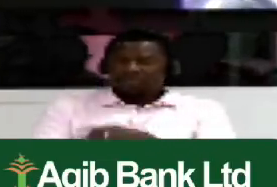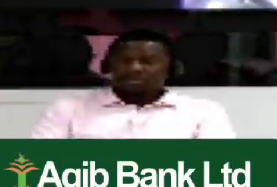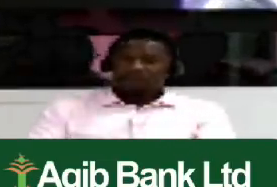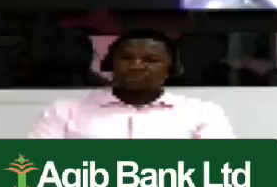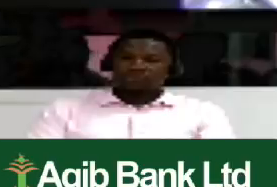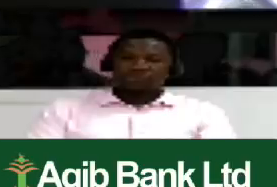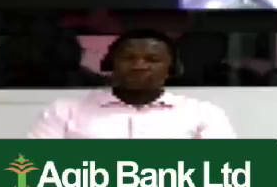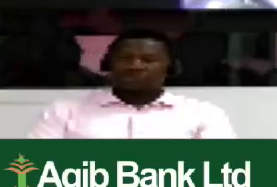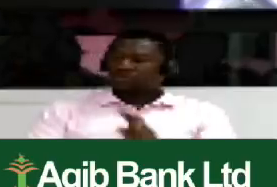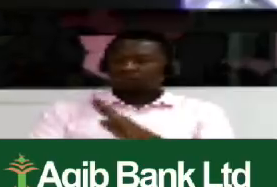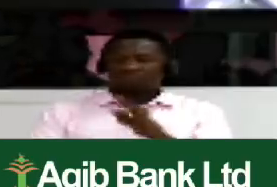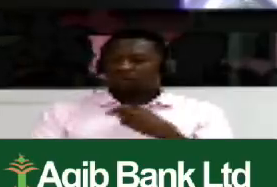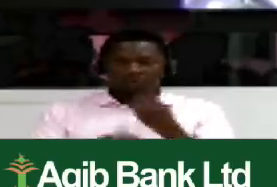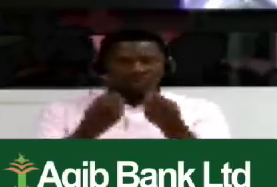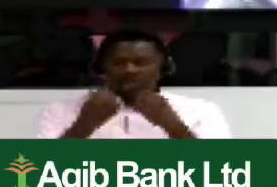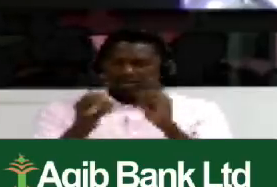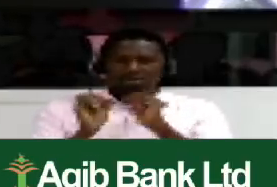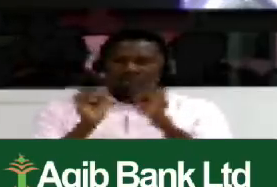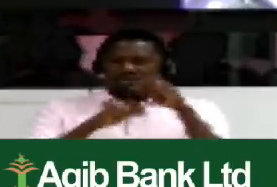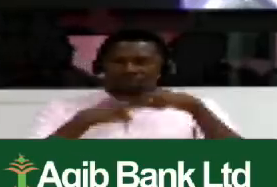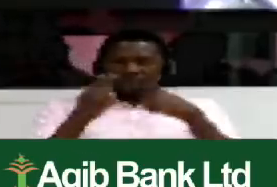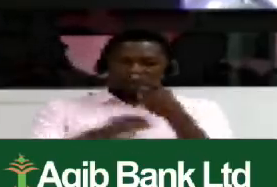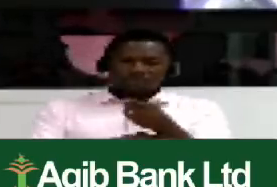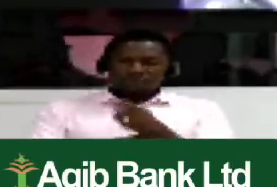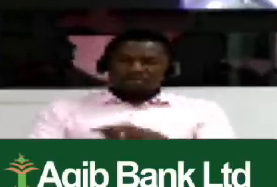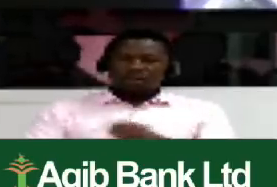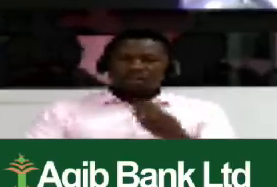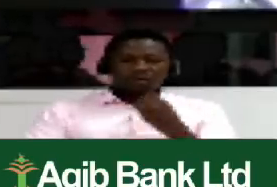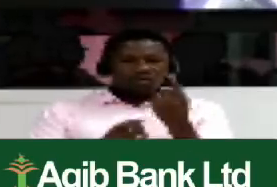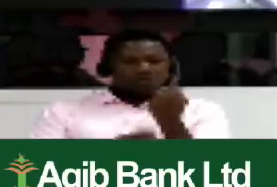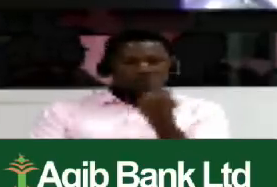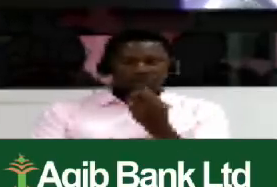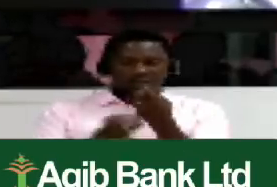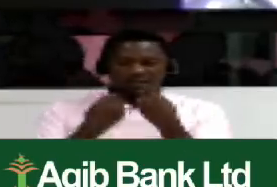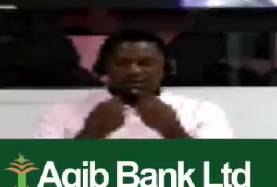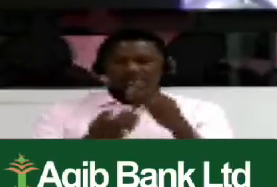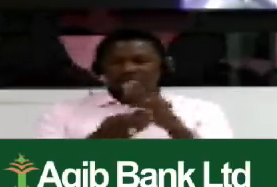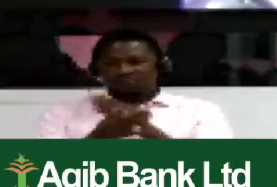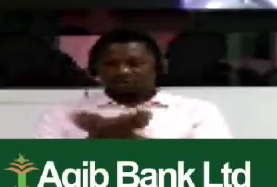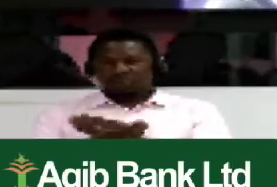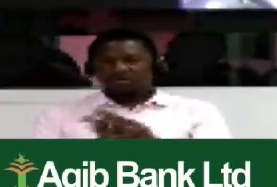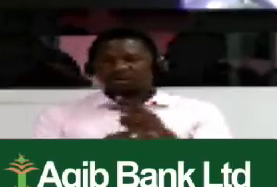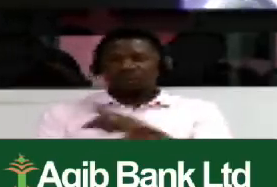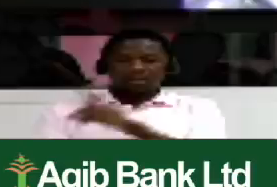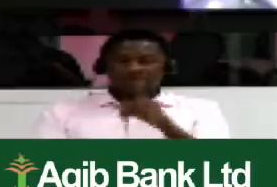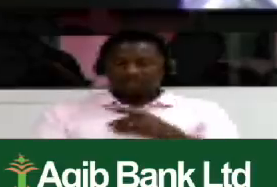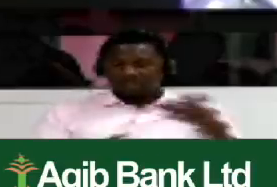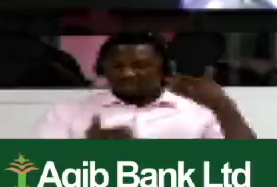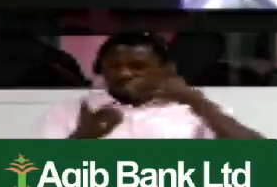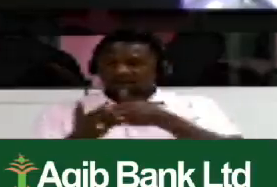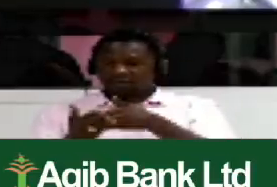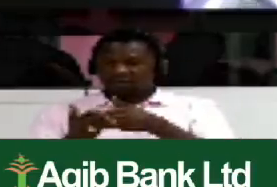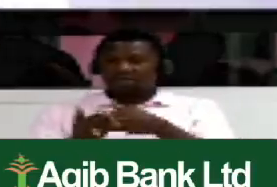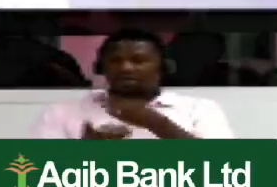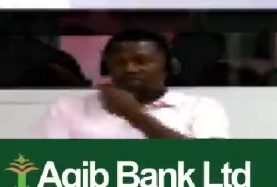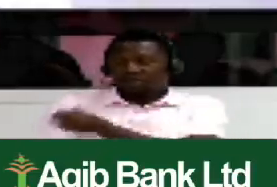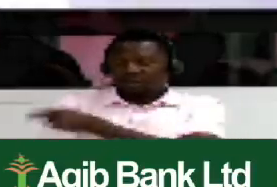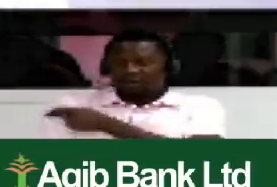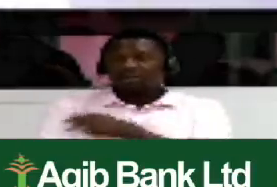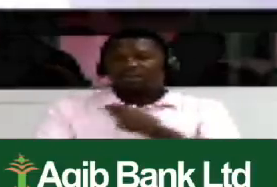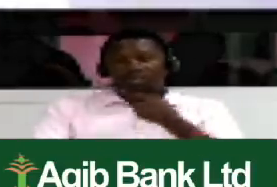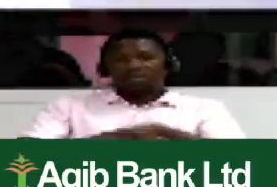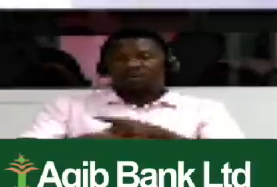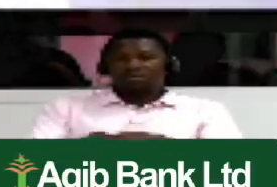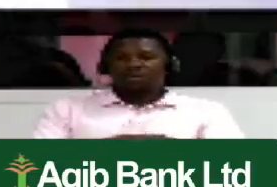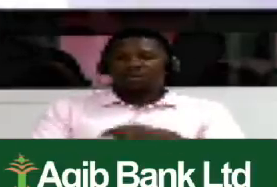that. He didn't say anything about that. He only said before they even arrived at the health center, Ibrahim was obviously dead.